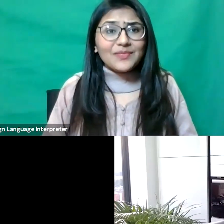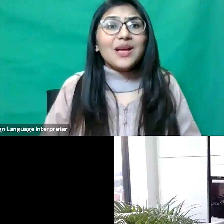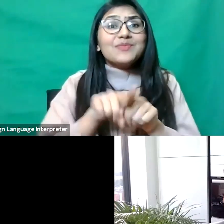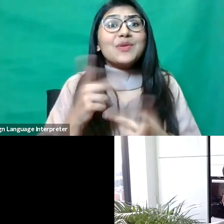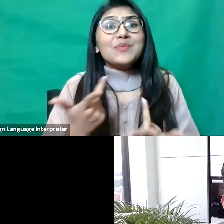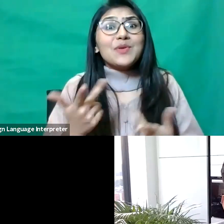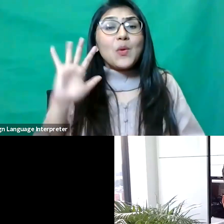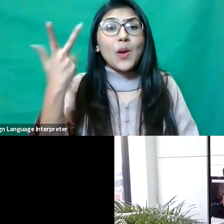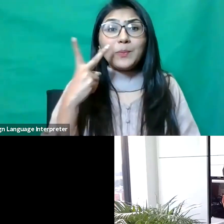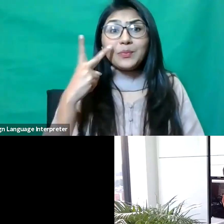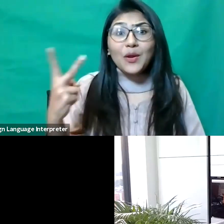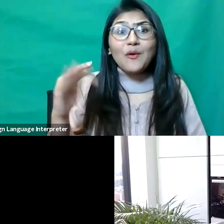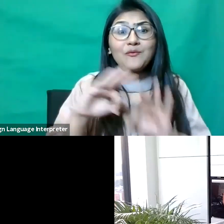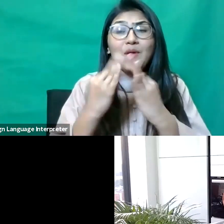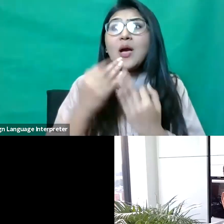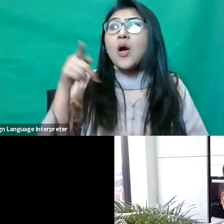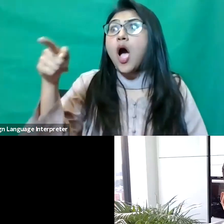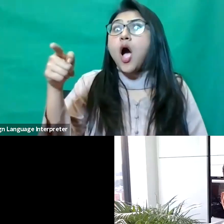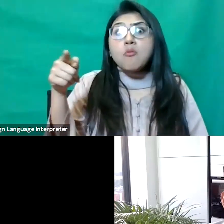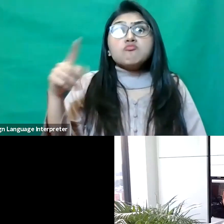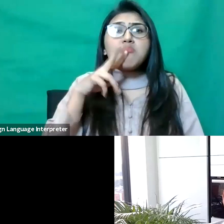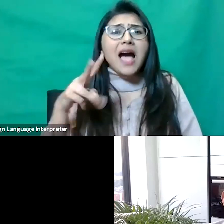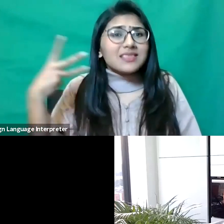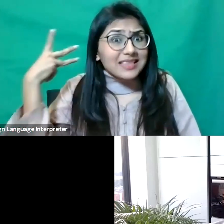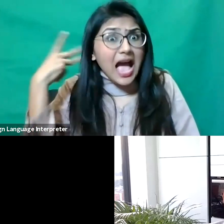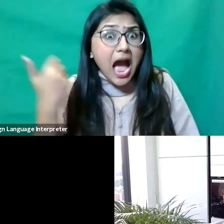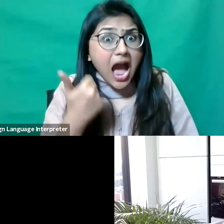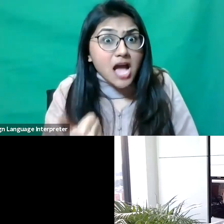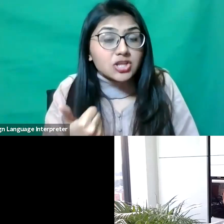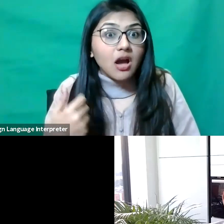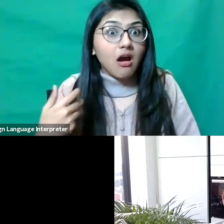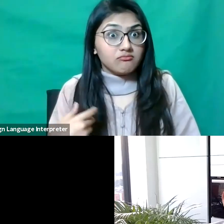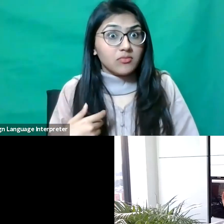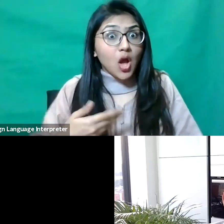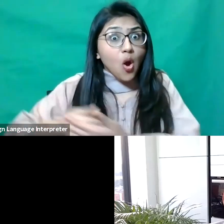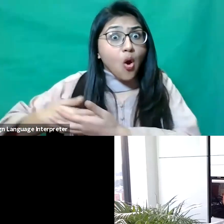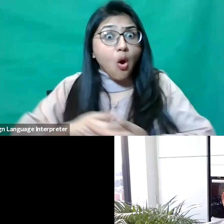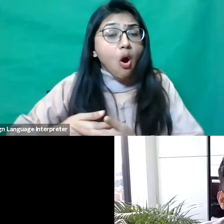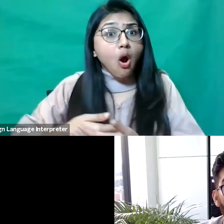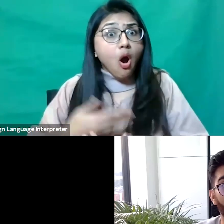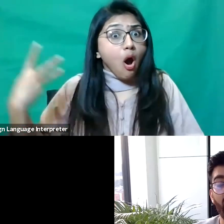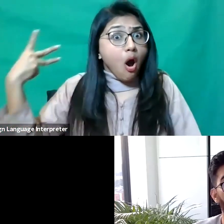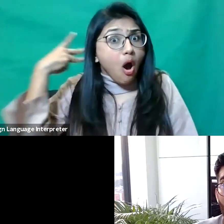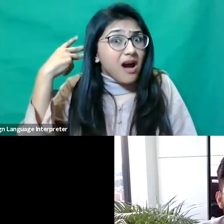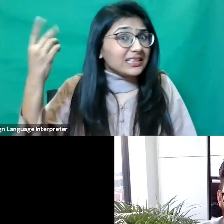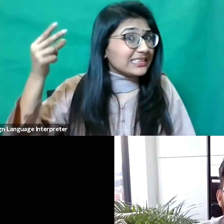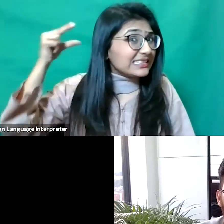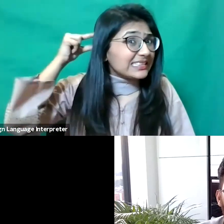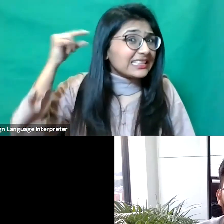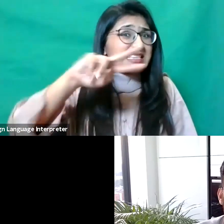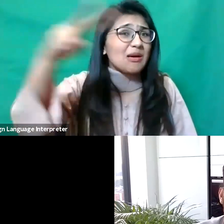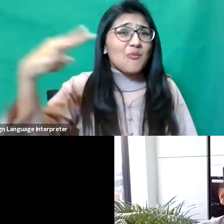your child should, a cochlear implant would be good for your child. Oh no, my child will have to wear this big thing on their ear. People will look